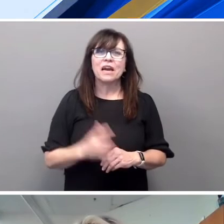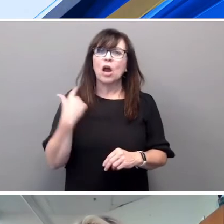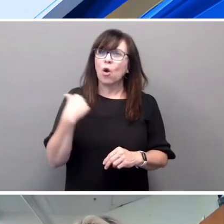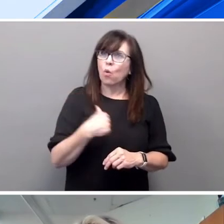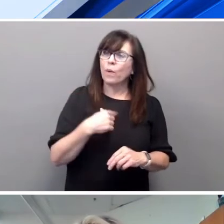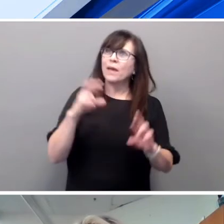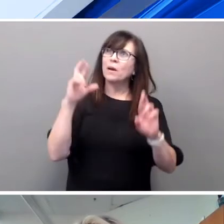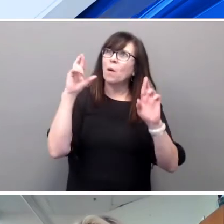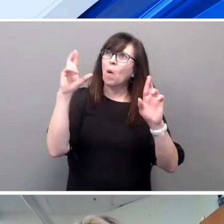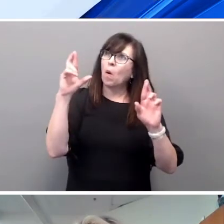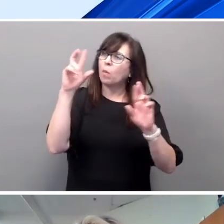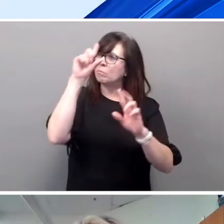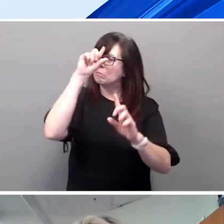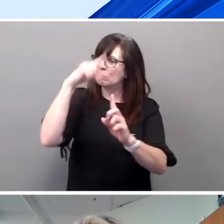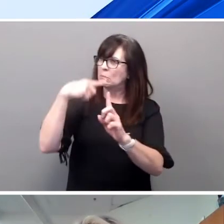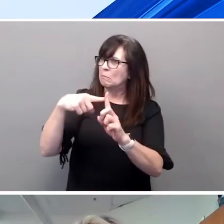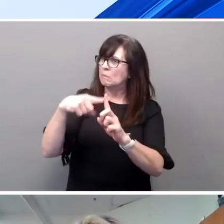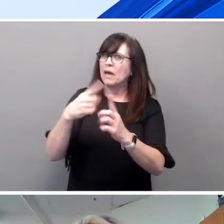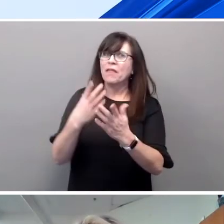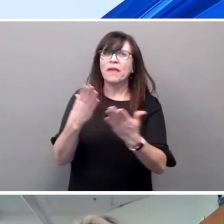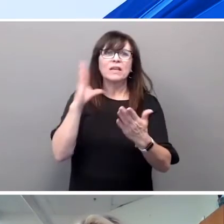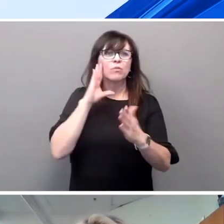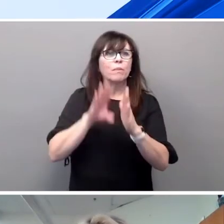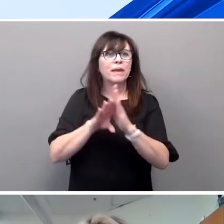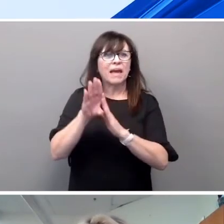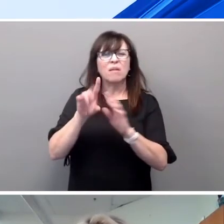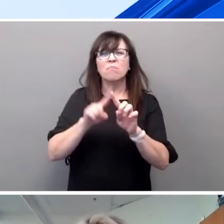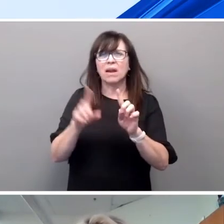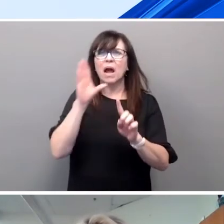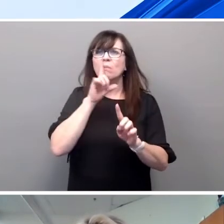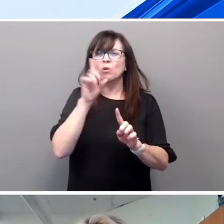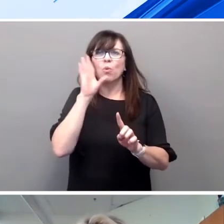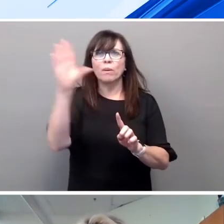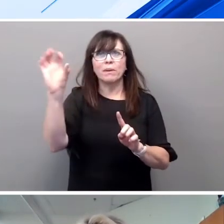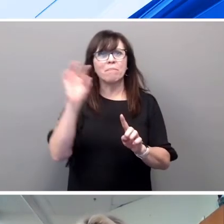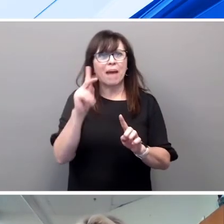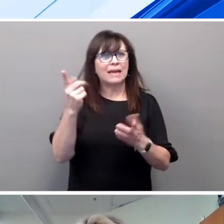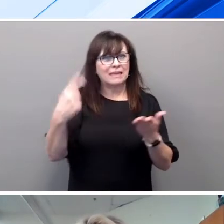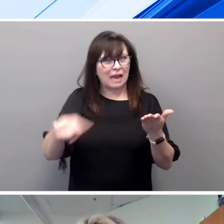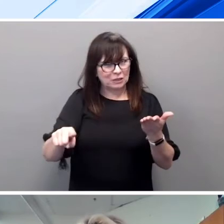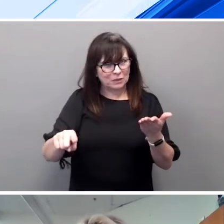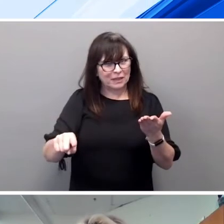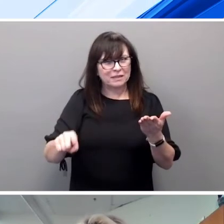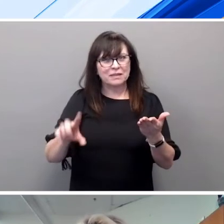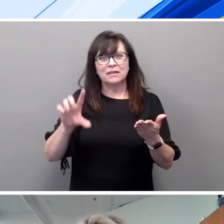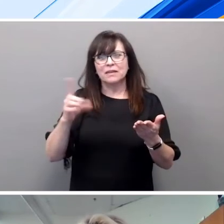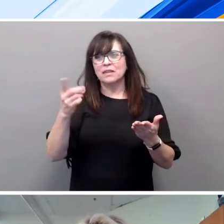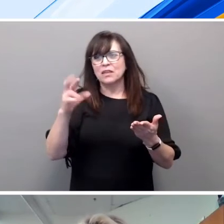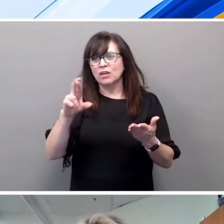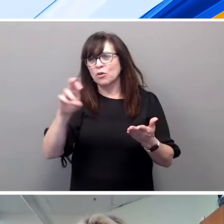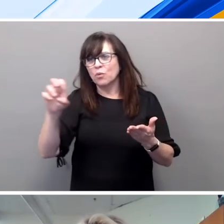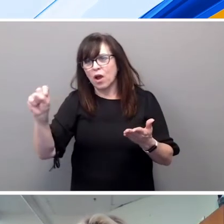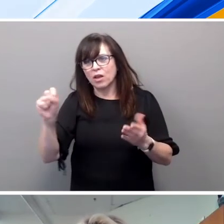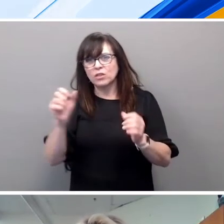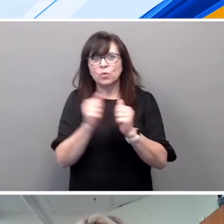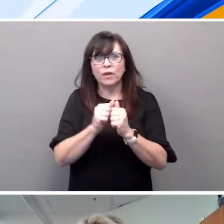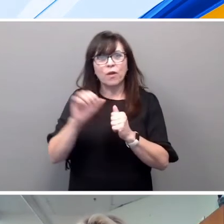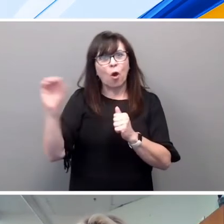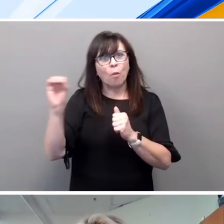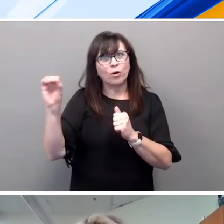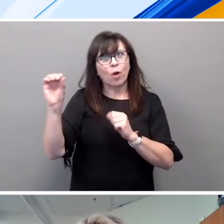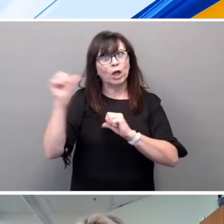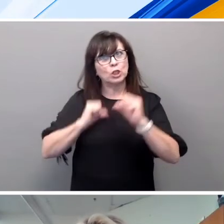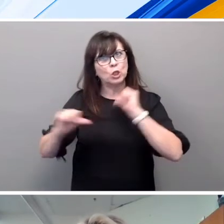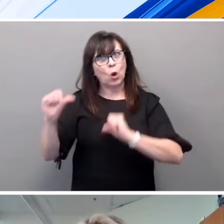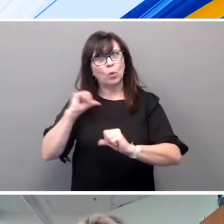getting better, but I'm pretty sure we'll be back next week. And Christine and with the Omicron show to let